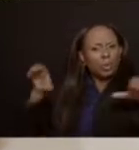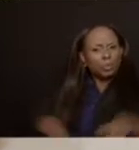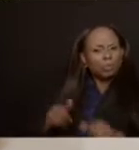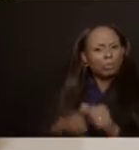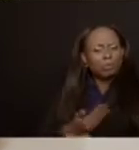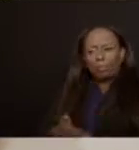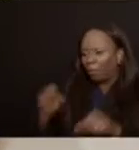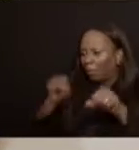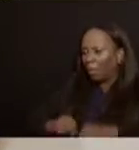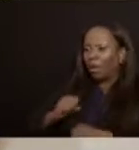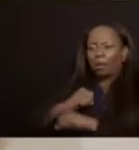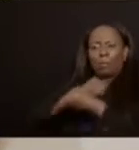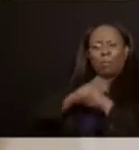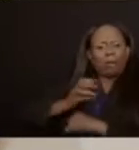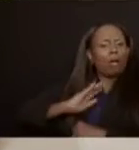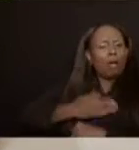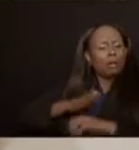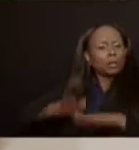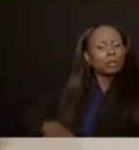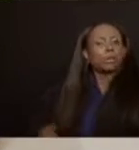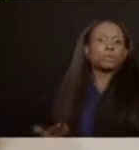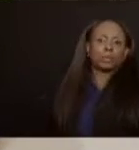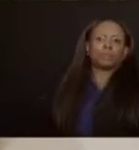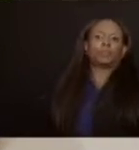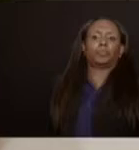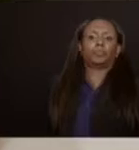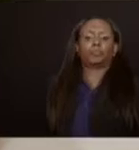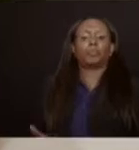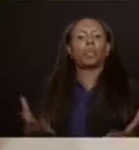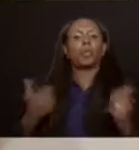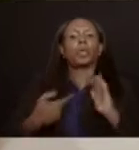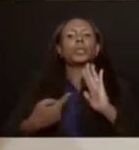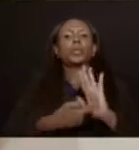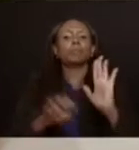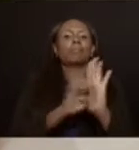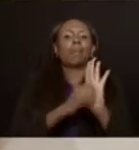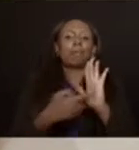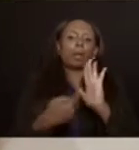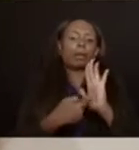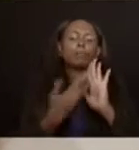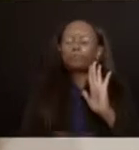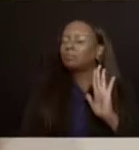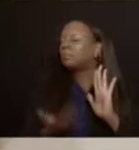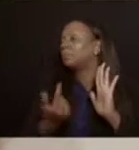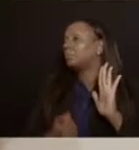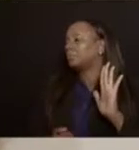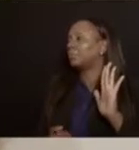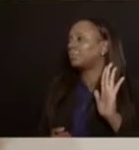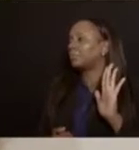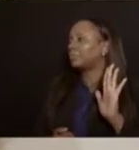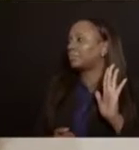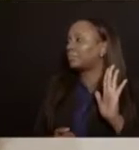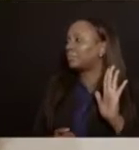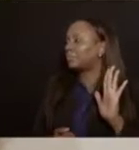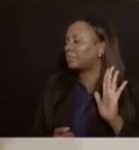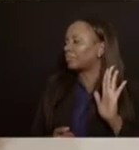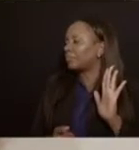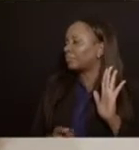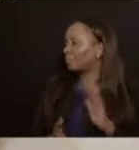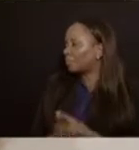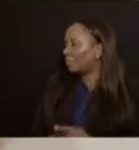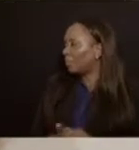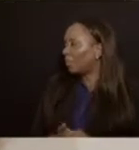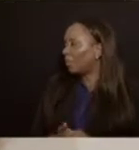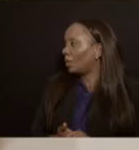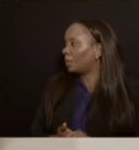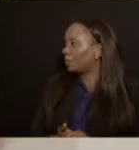be able to protect our children. And to show you exactly what I'm trying to say to you, when the children were